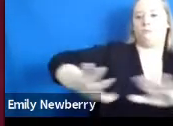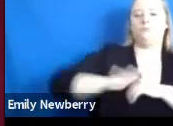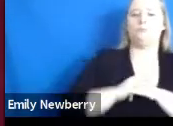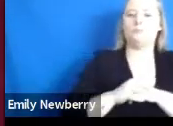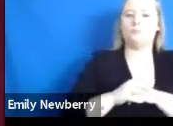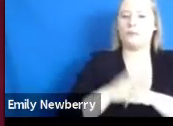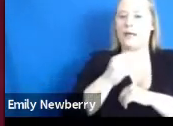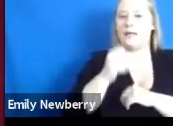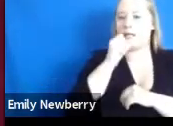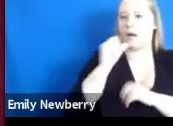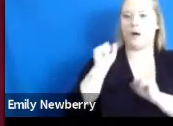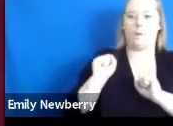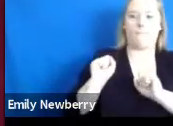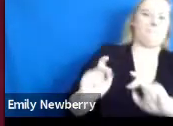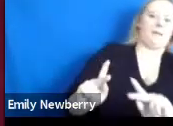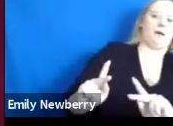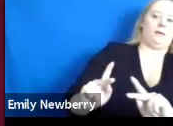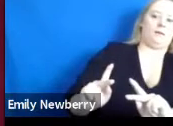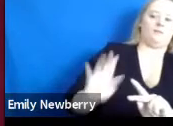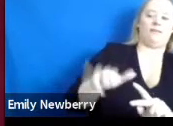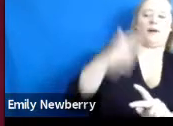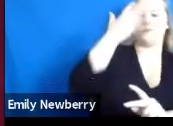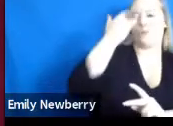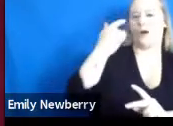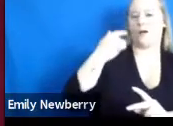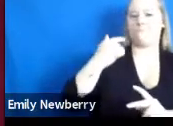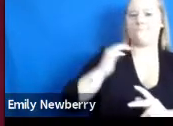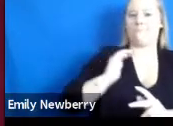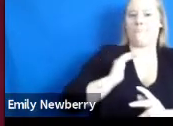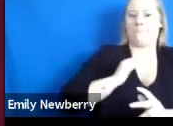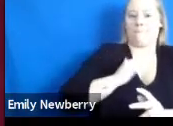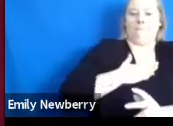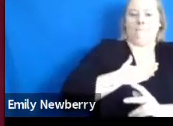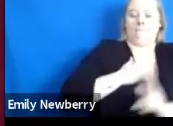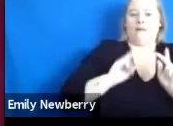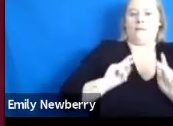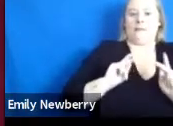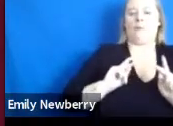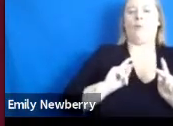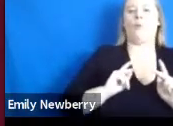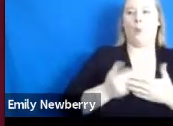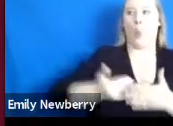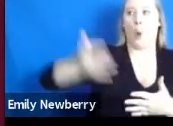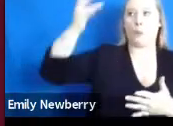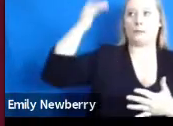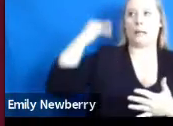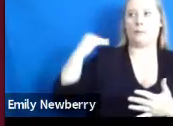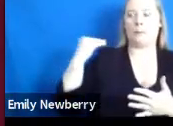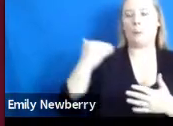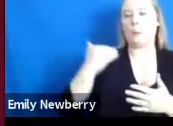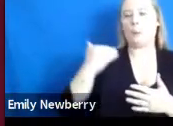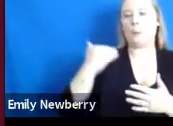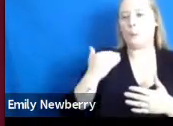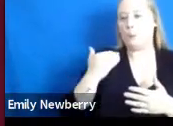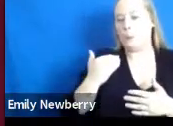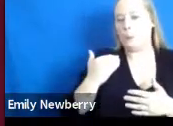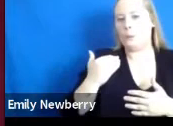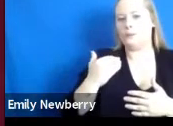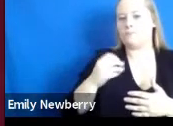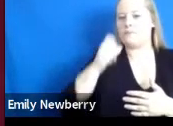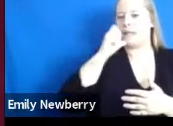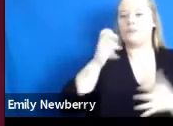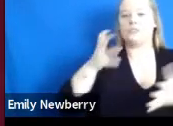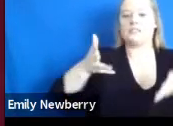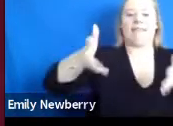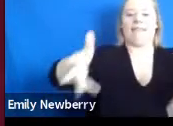back. So that's why Navajo people, a long time ago, they wouldn't disturb the earth. They didn't